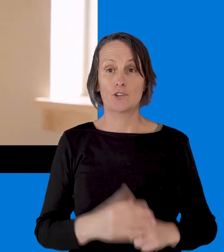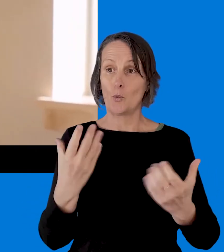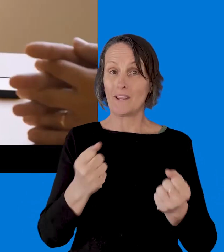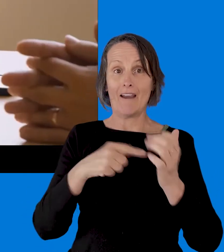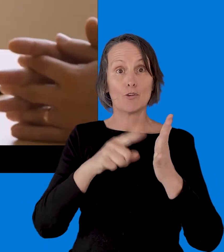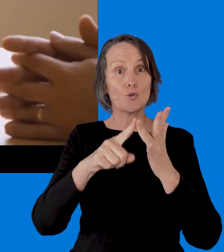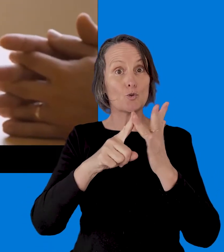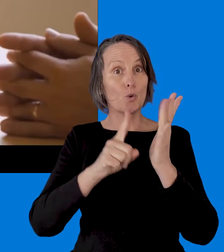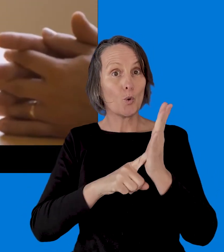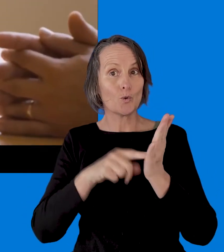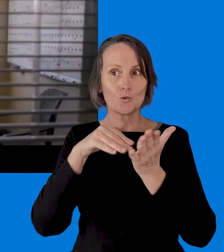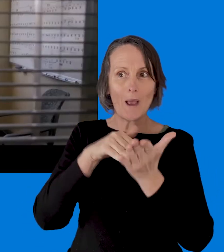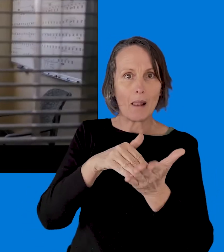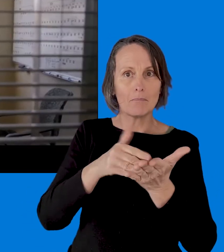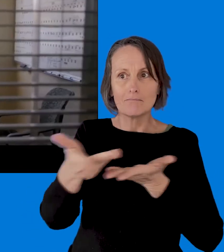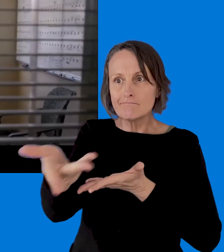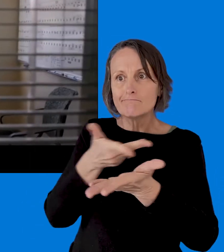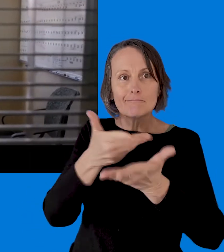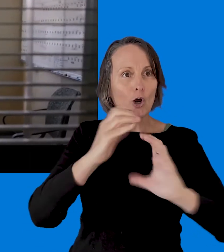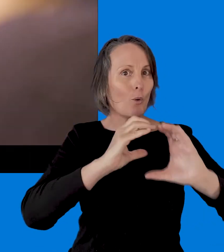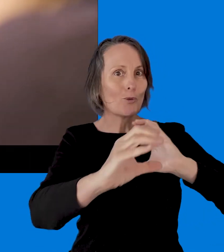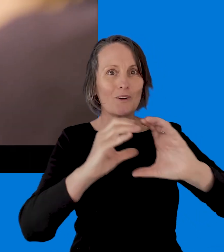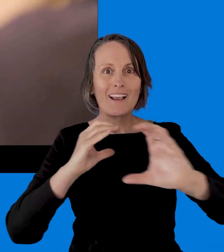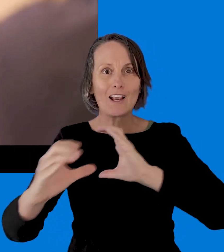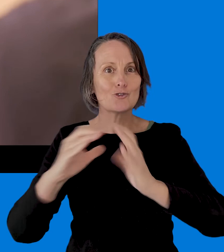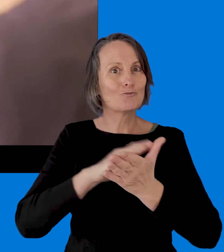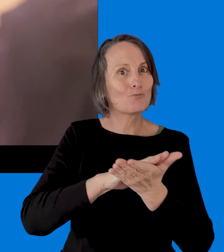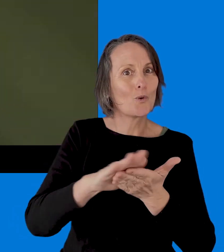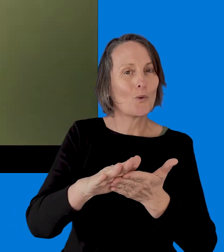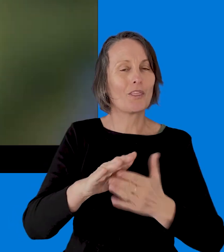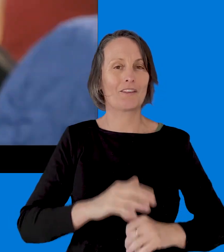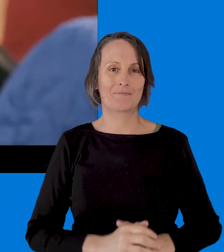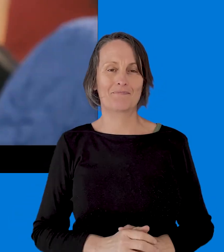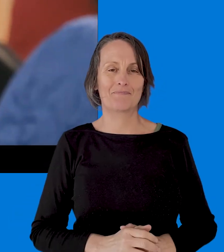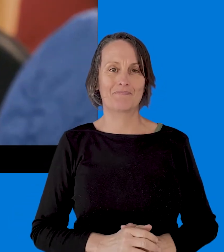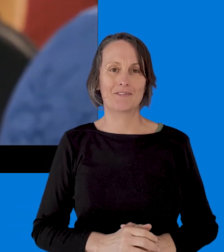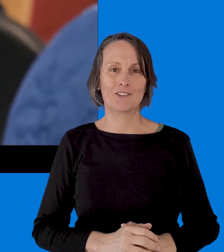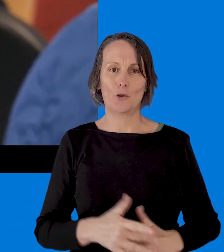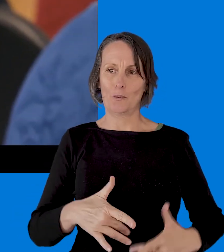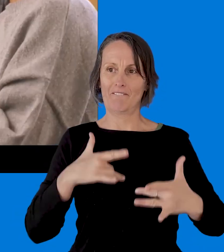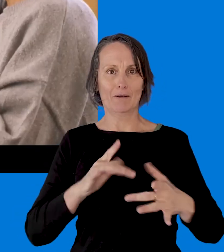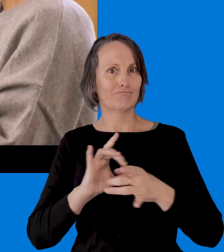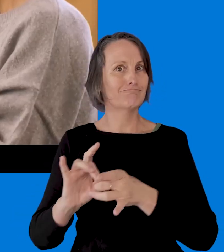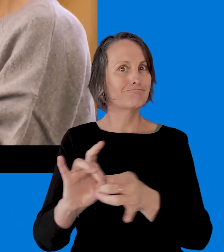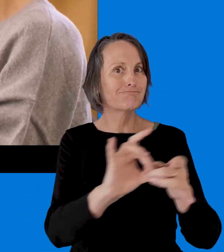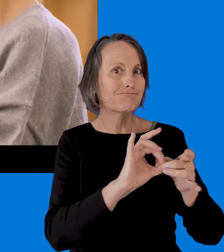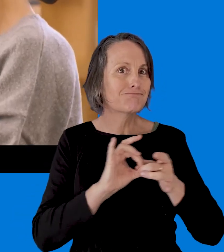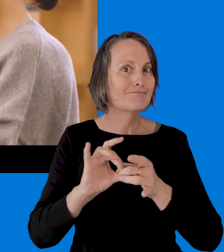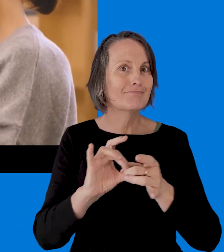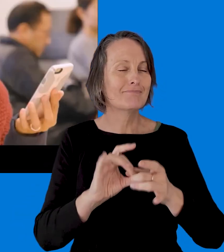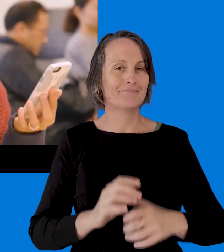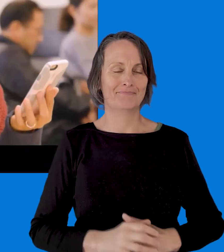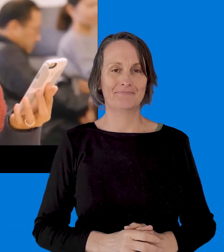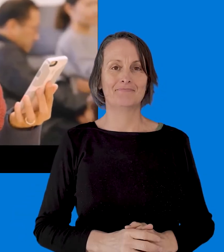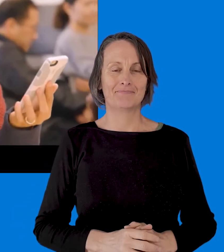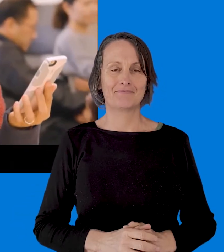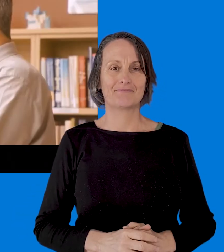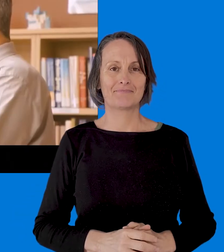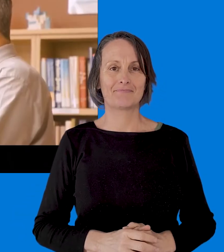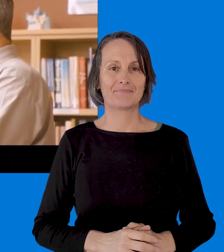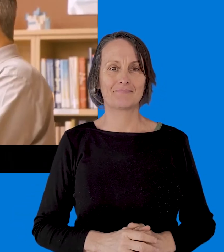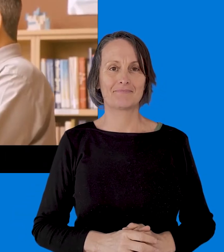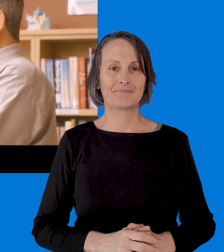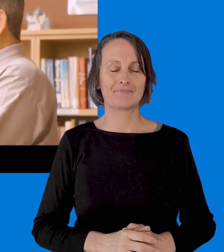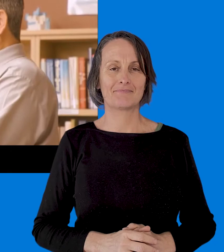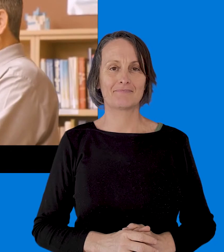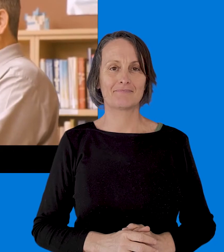they're using tools to bridge that communication gap. It brings voices from abroad and makes us neighbors of people. Have you ever felt